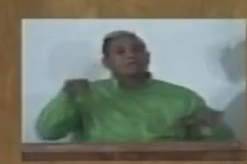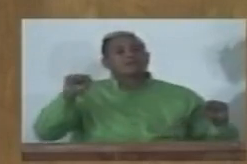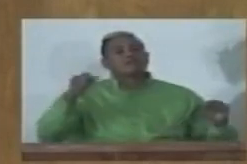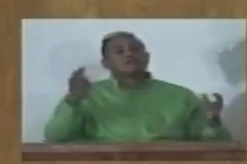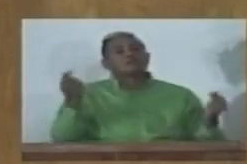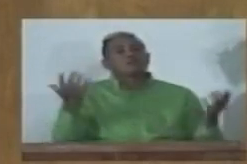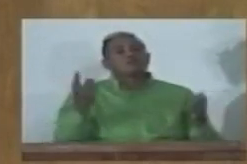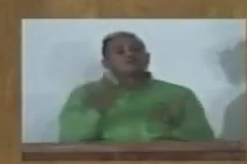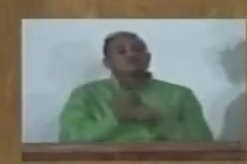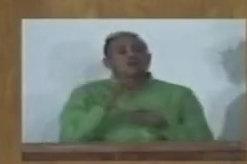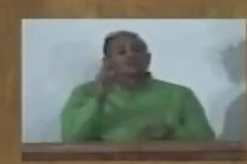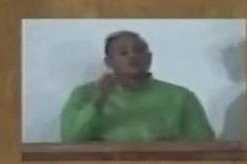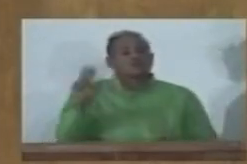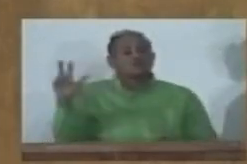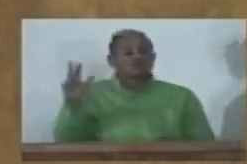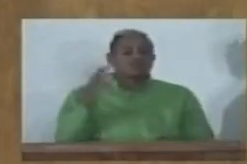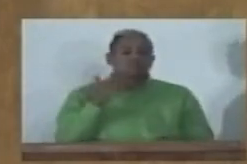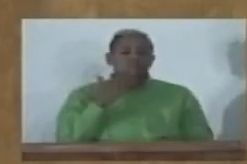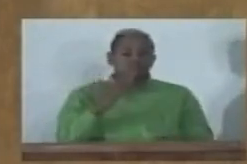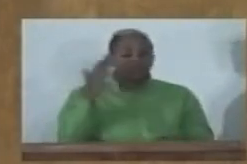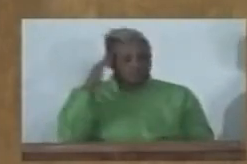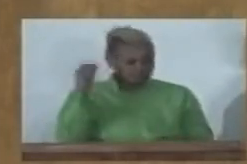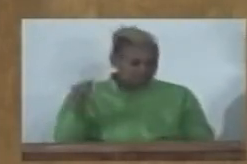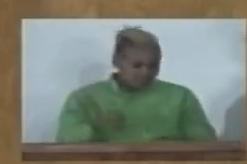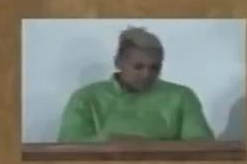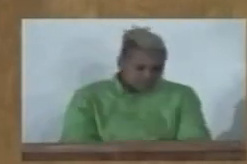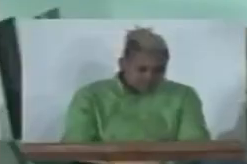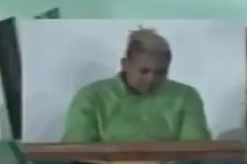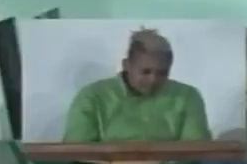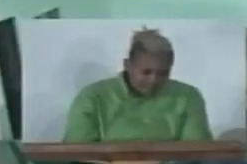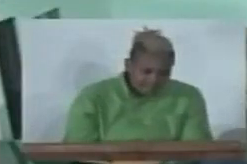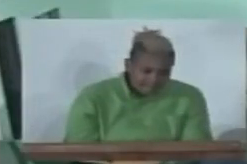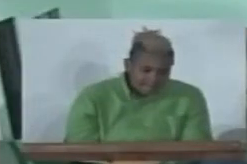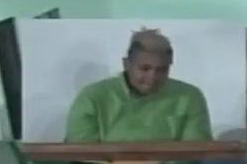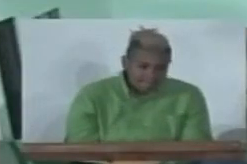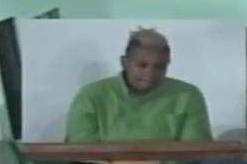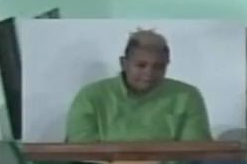right for Jamaica. May it please you, Mr. President.